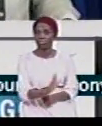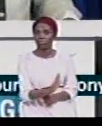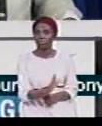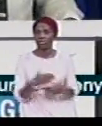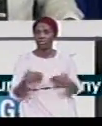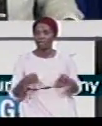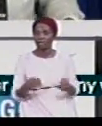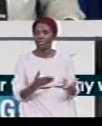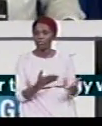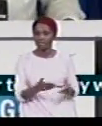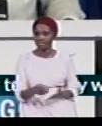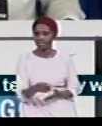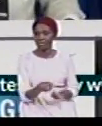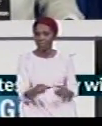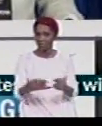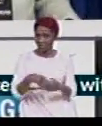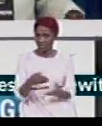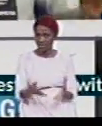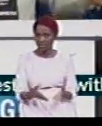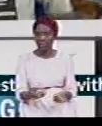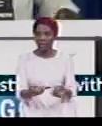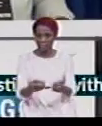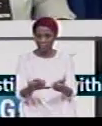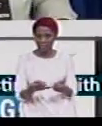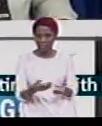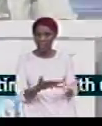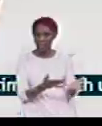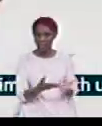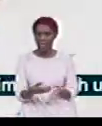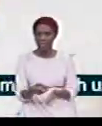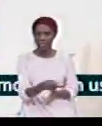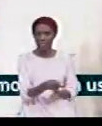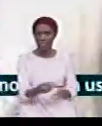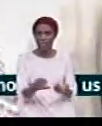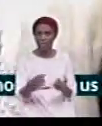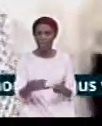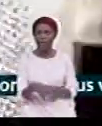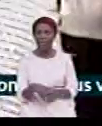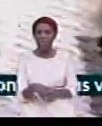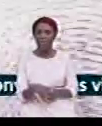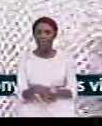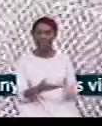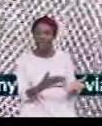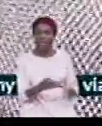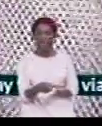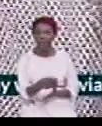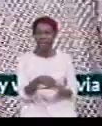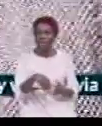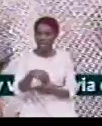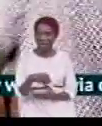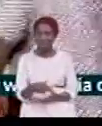out. Bring them out. Bring them out.